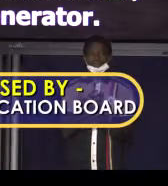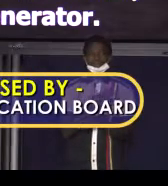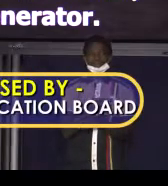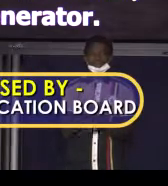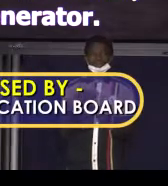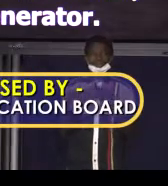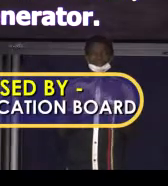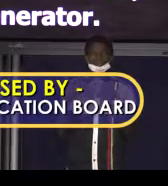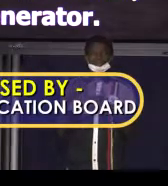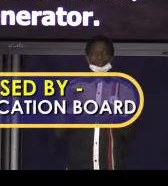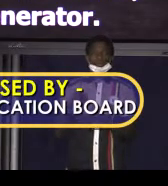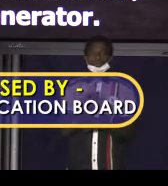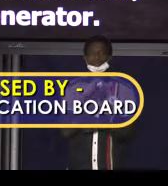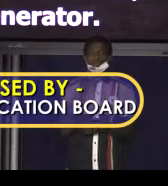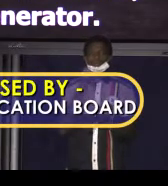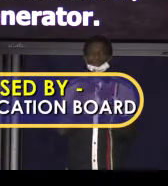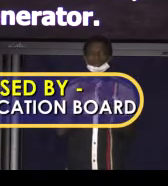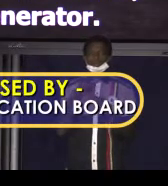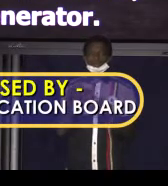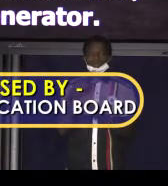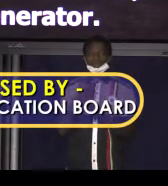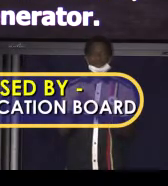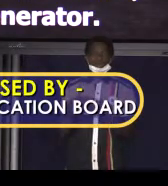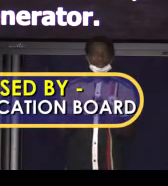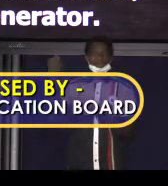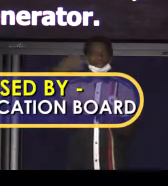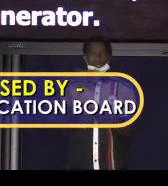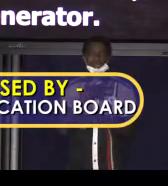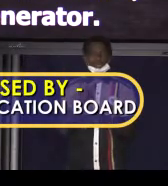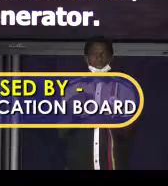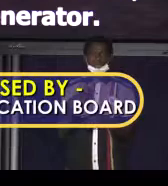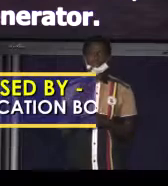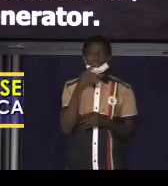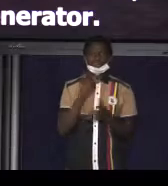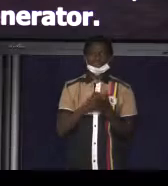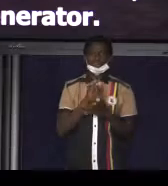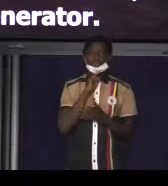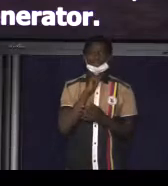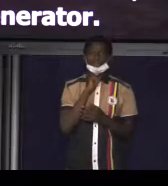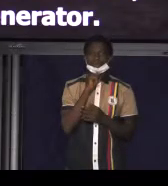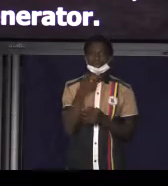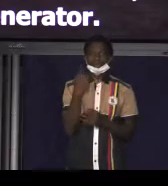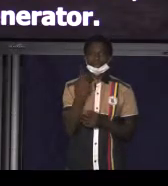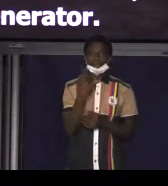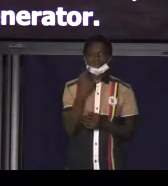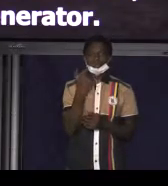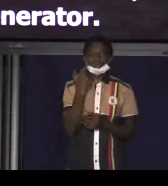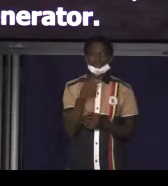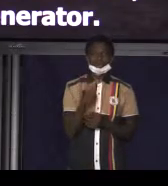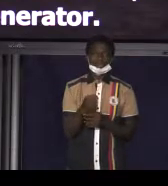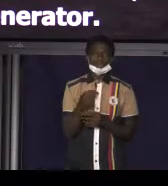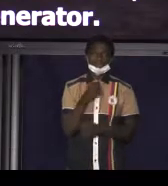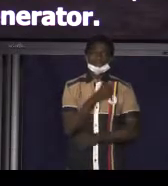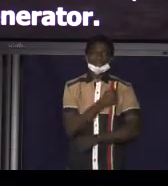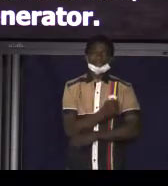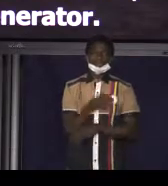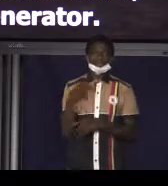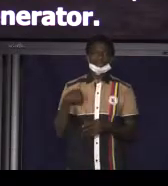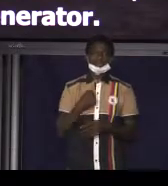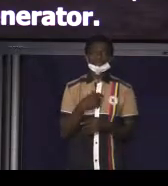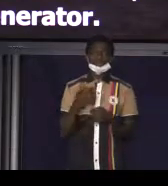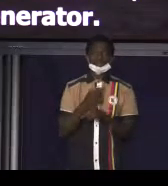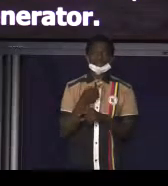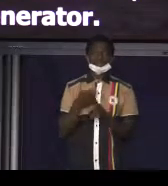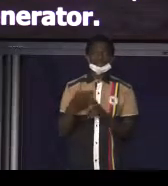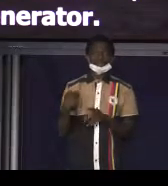and so on. We are talking about electricity, and I told you that it's not only the kind of current